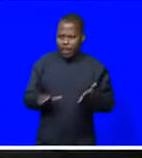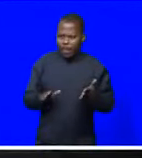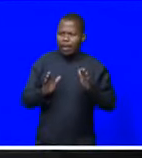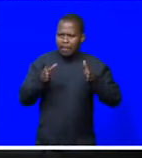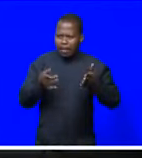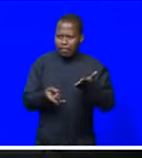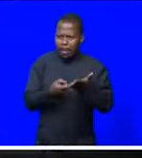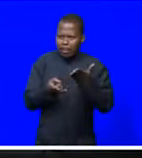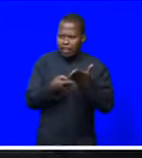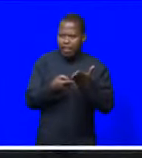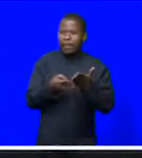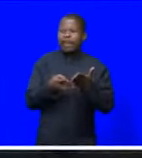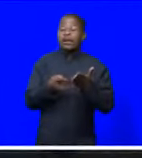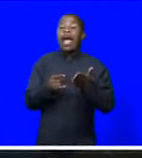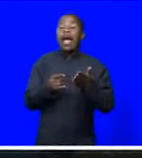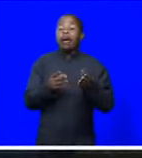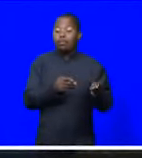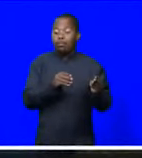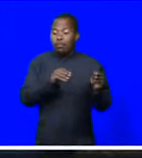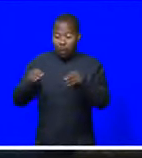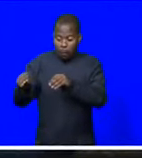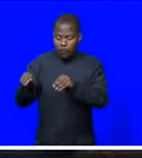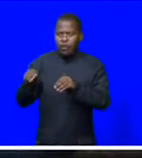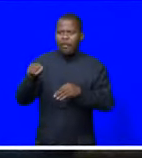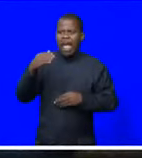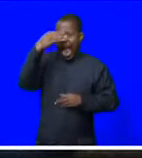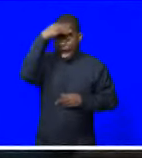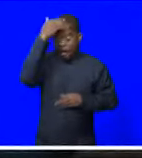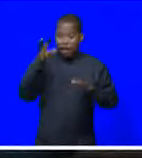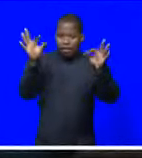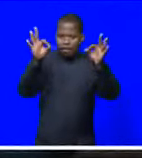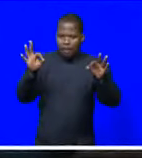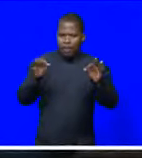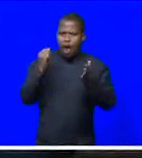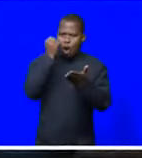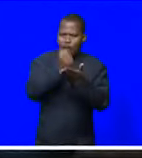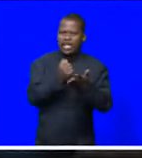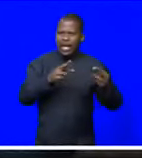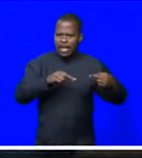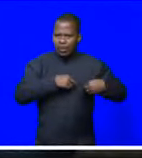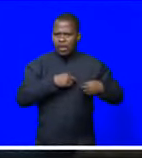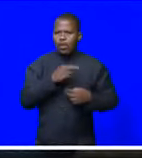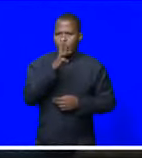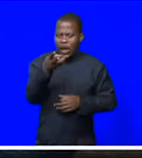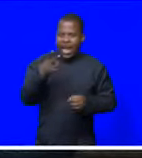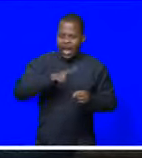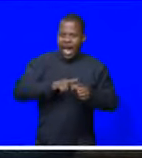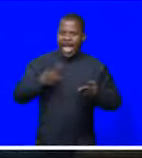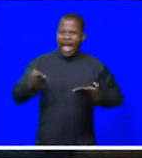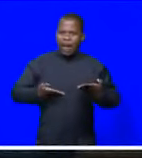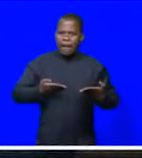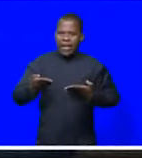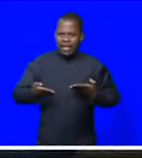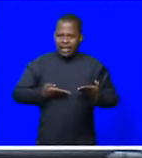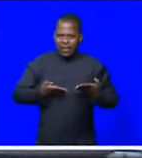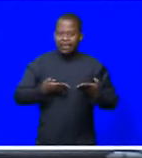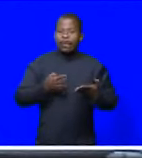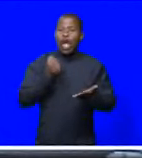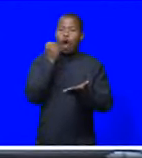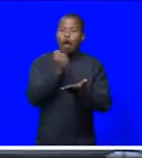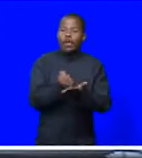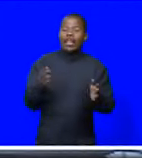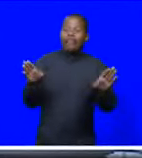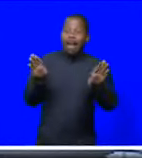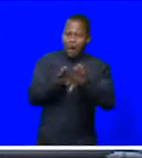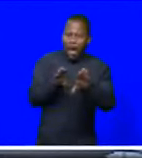600 to the office of the Attorney General, who discovered that the offices of the company were closed. He says a letter of demand